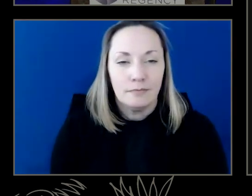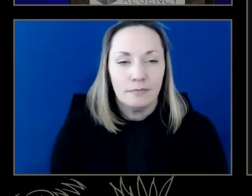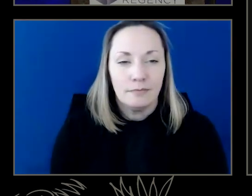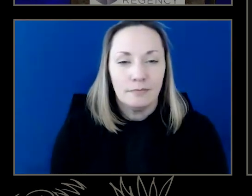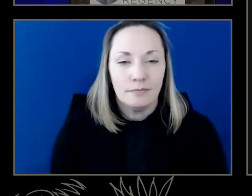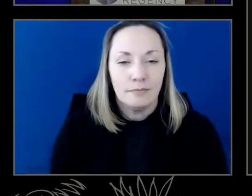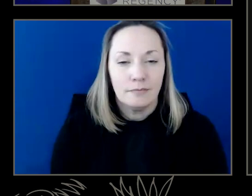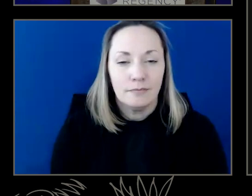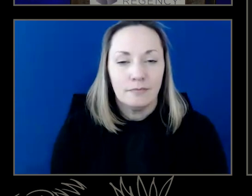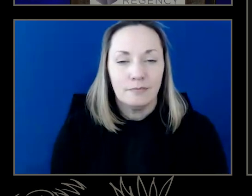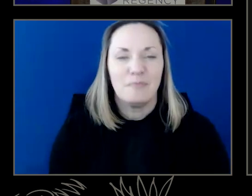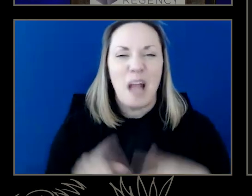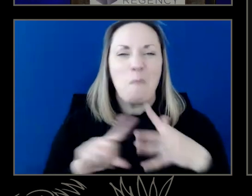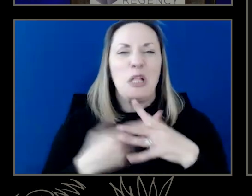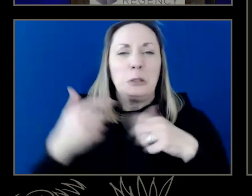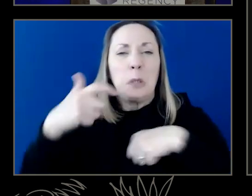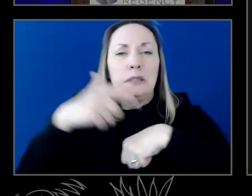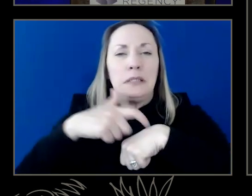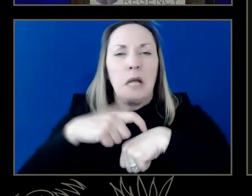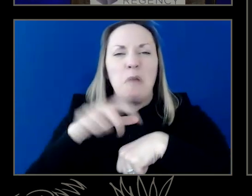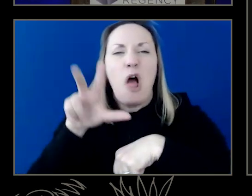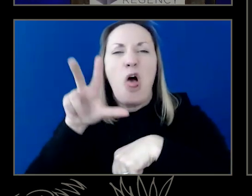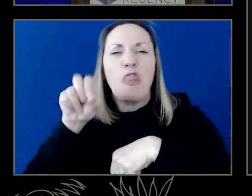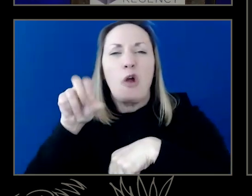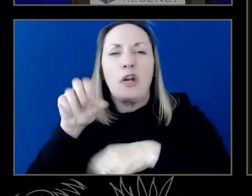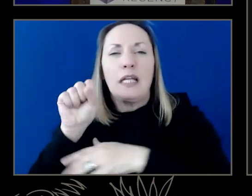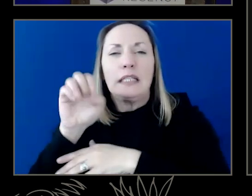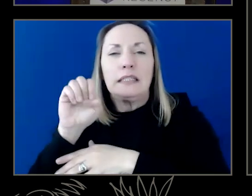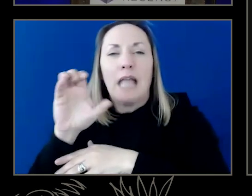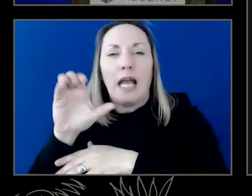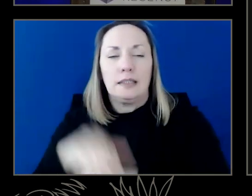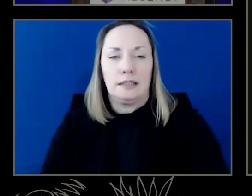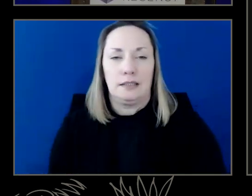Let me start a timer for 30 seconds.